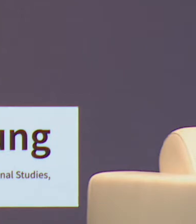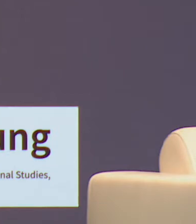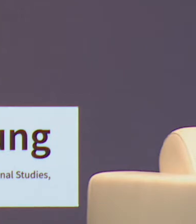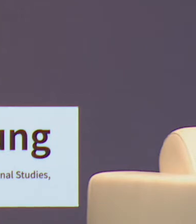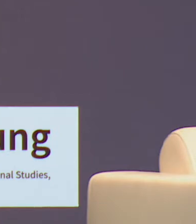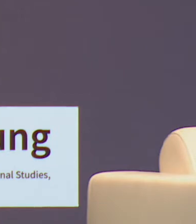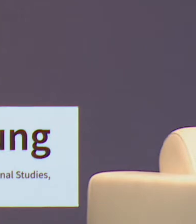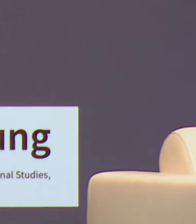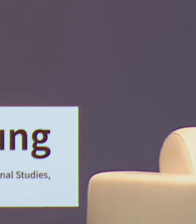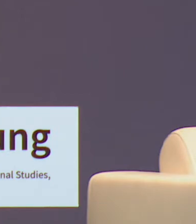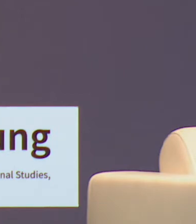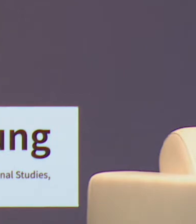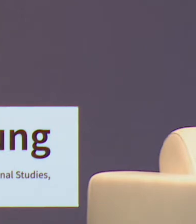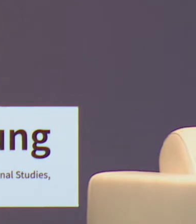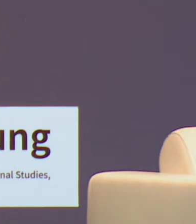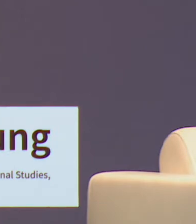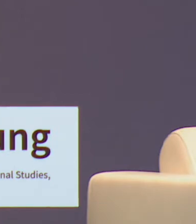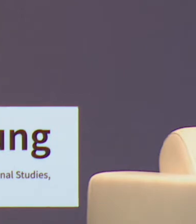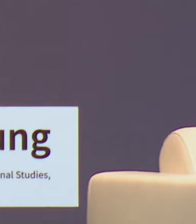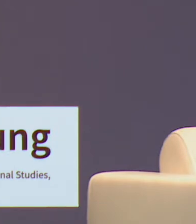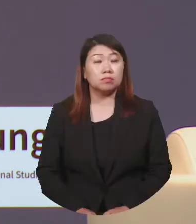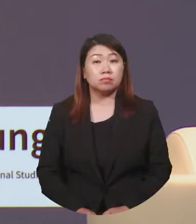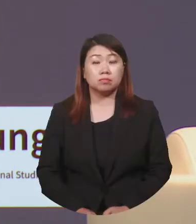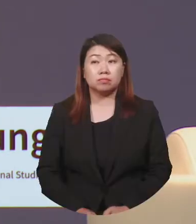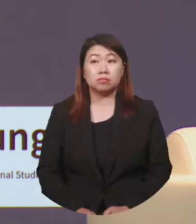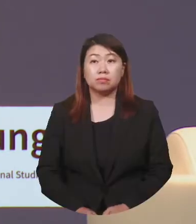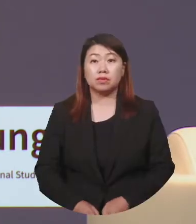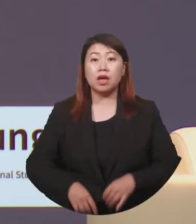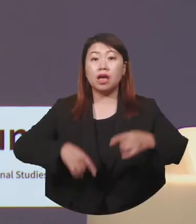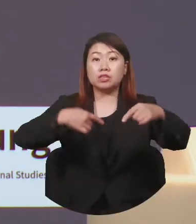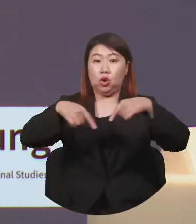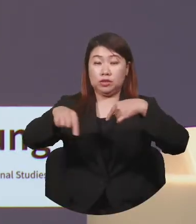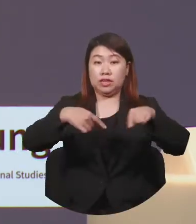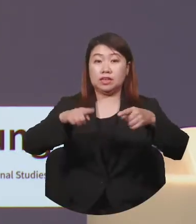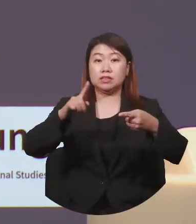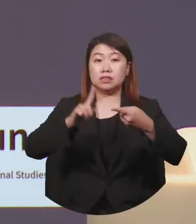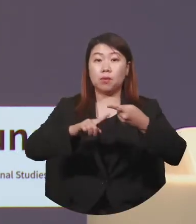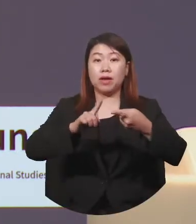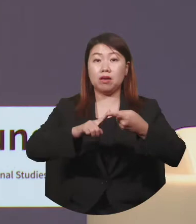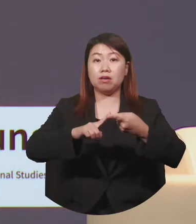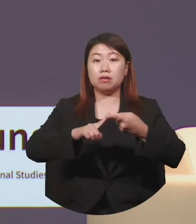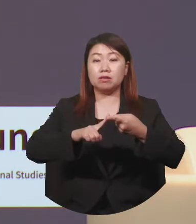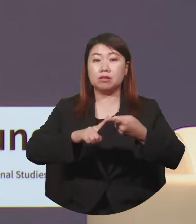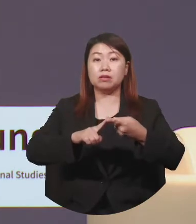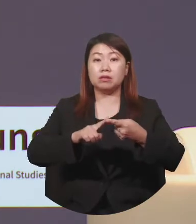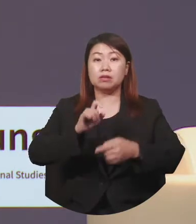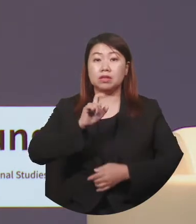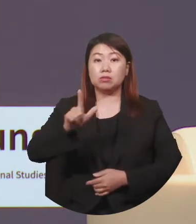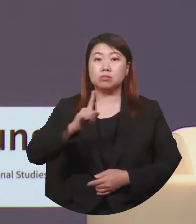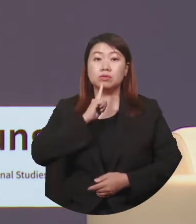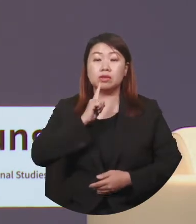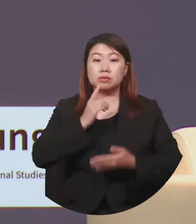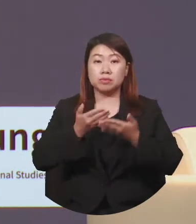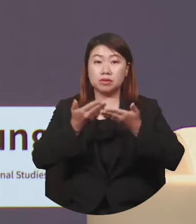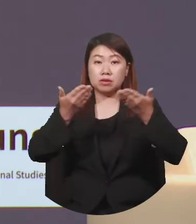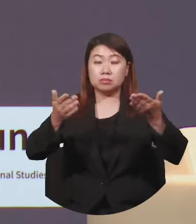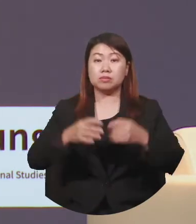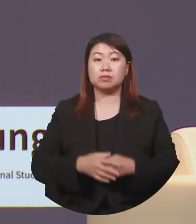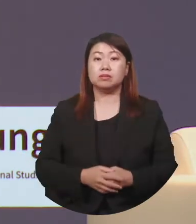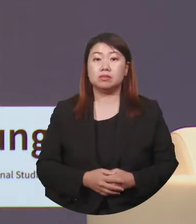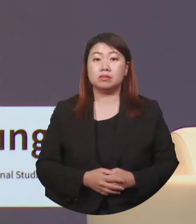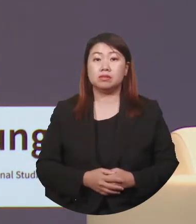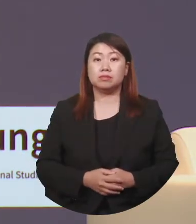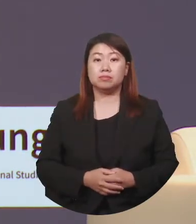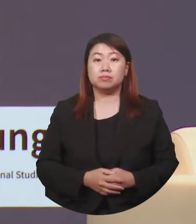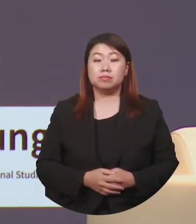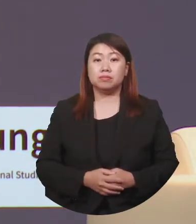to mention about the importance of the implementer's role in mapping all those funders, donors,